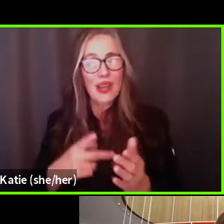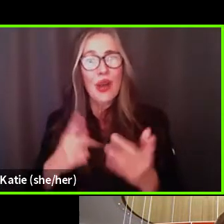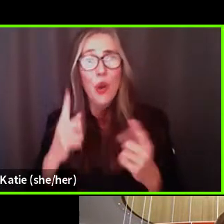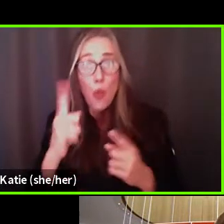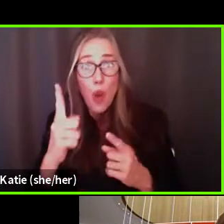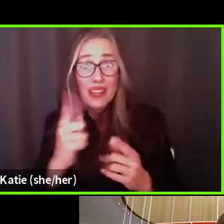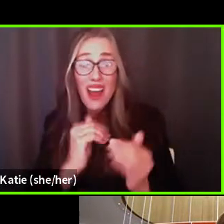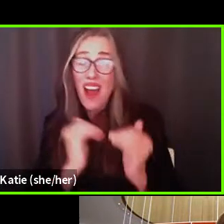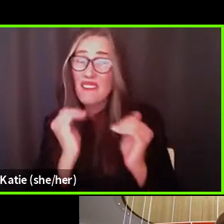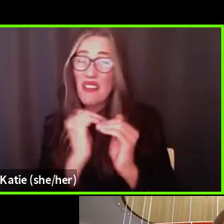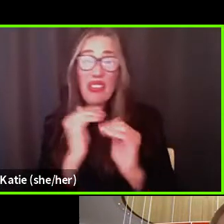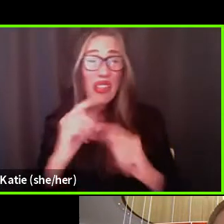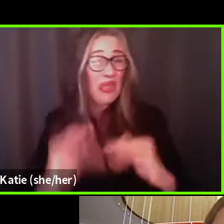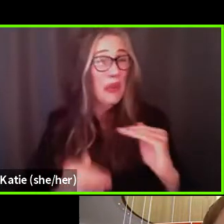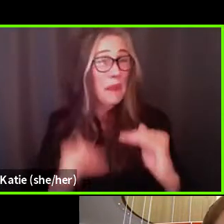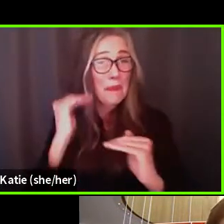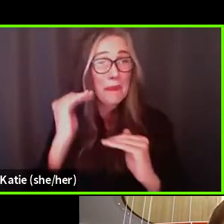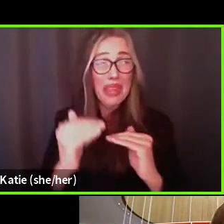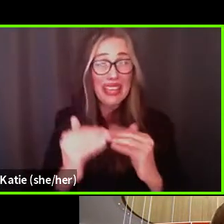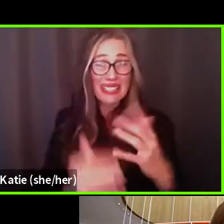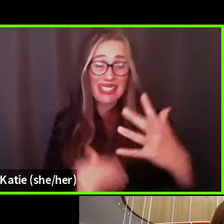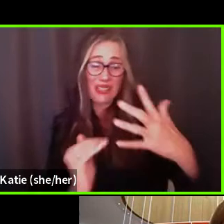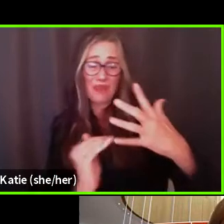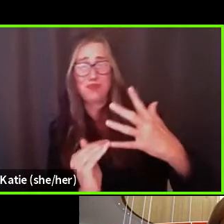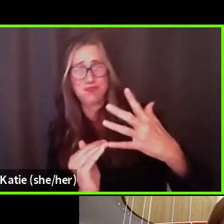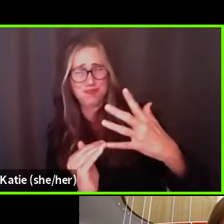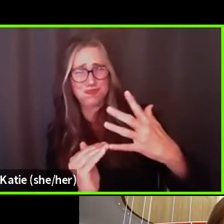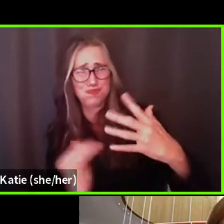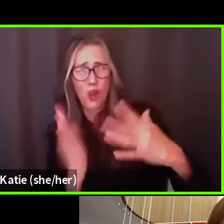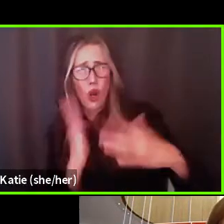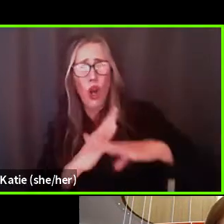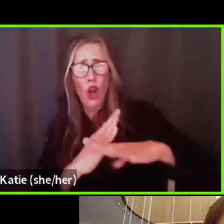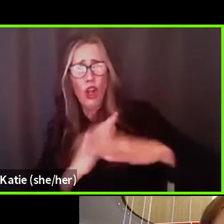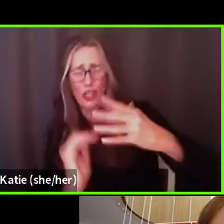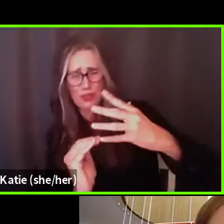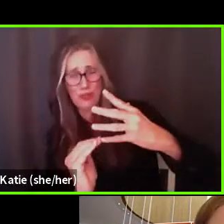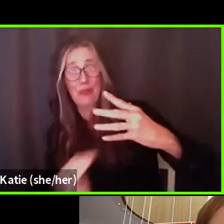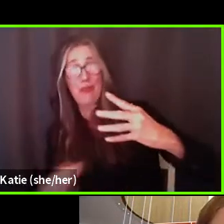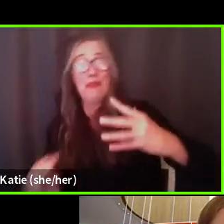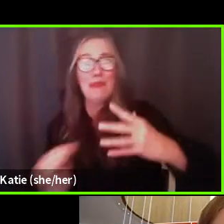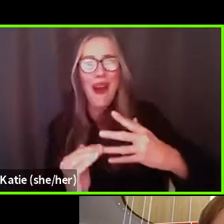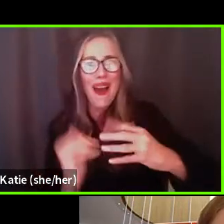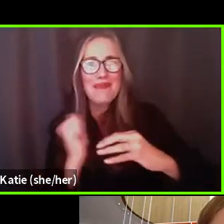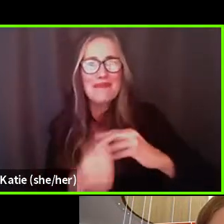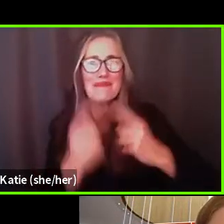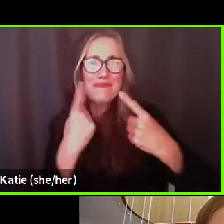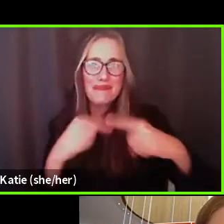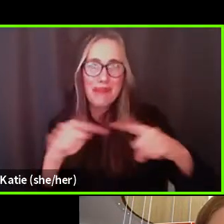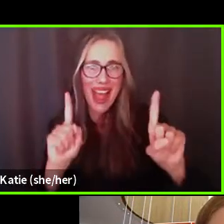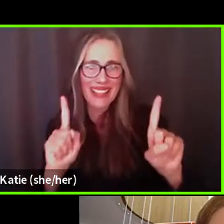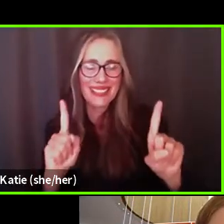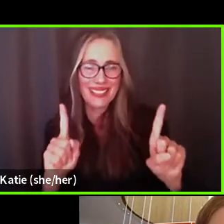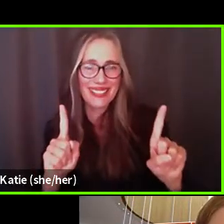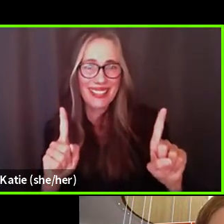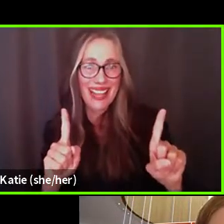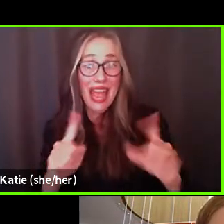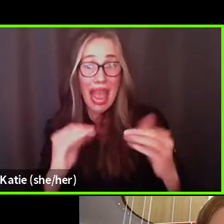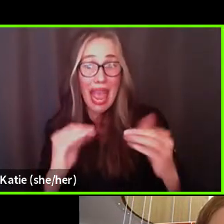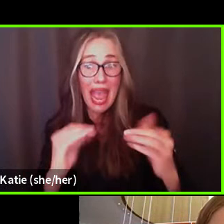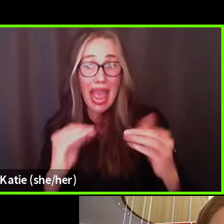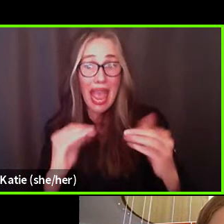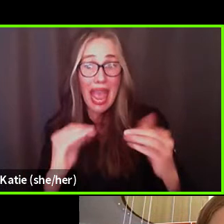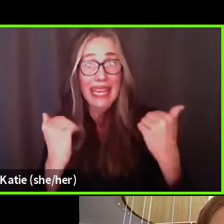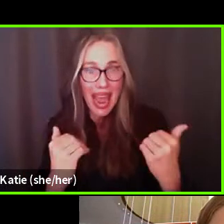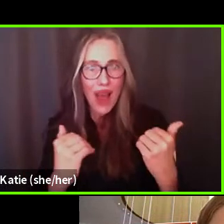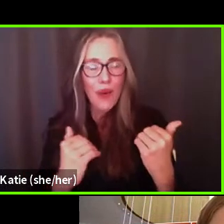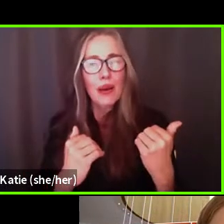hurdles and so we have been included and the next step that we are working on the the next step